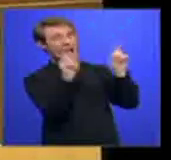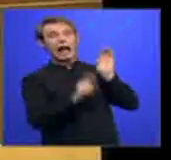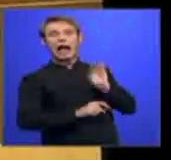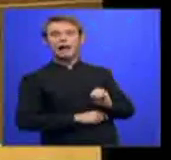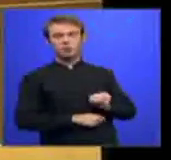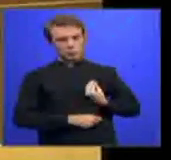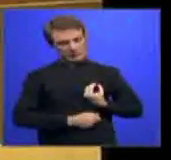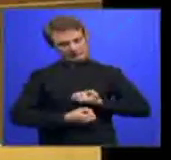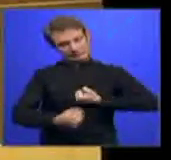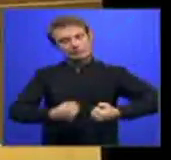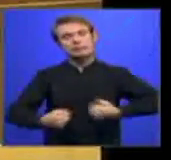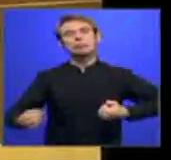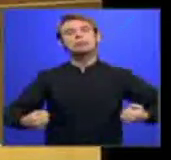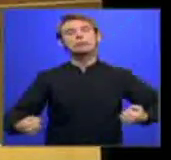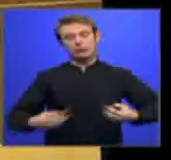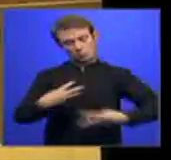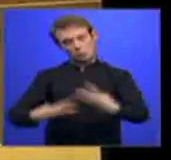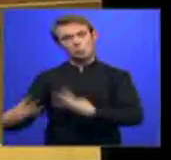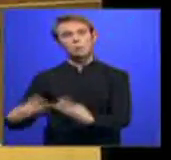Last May, I asked